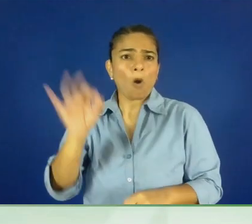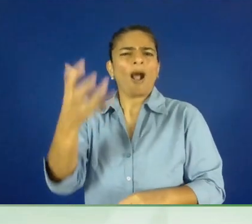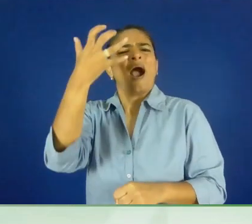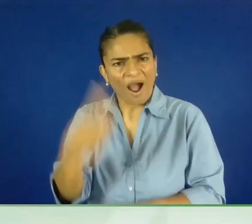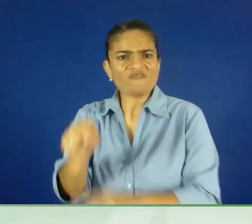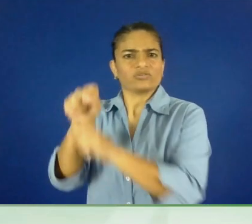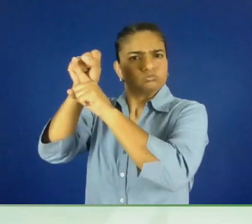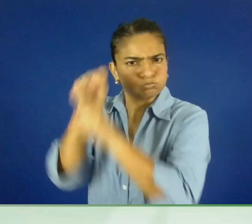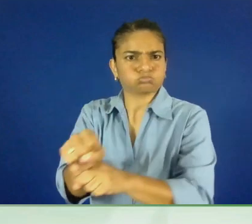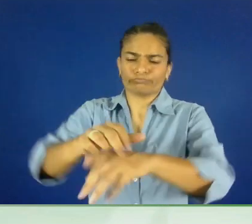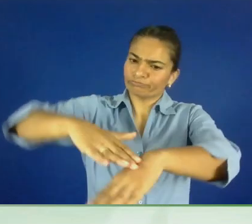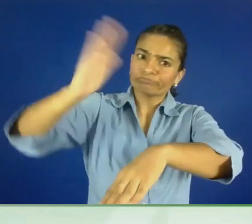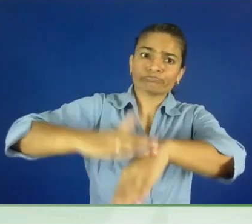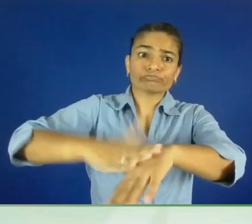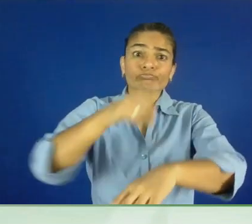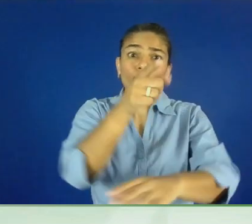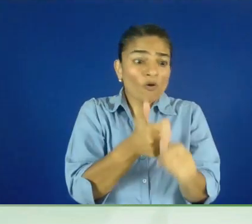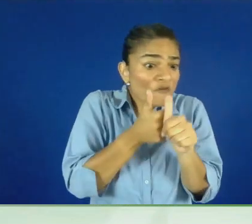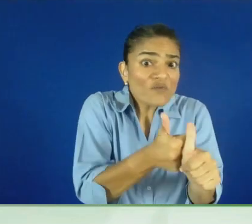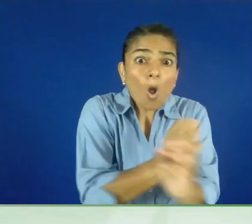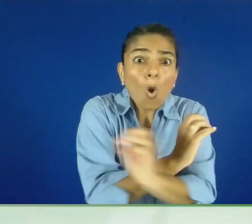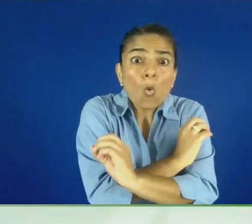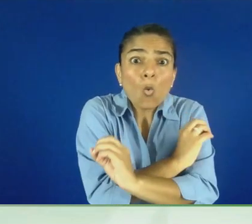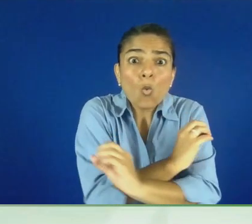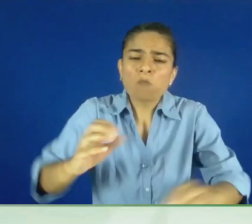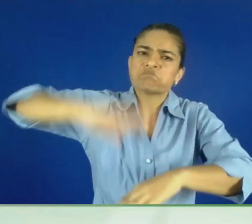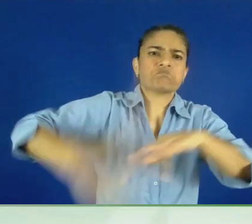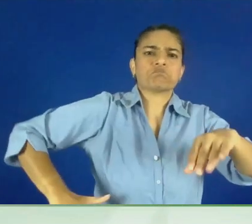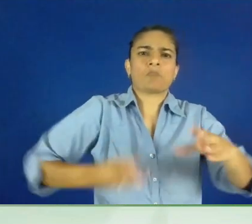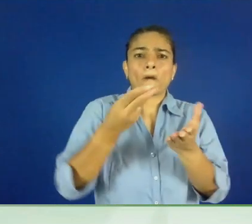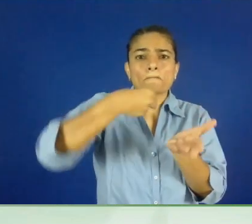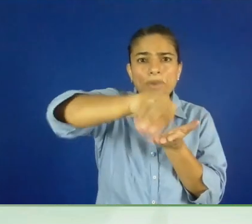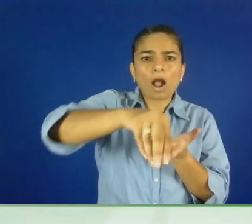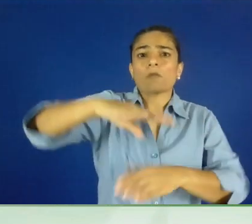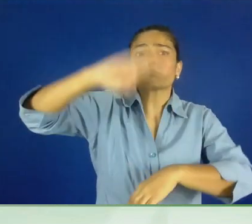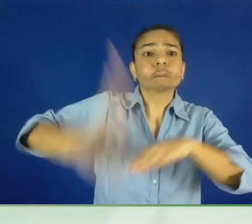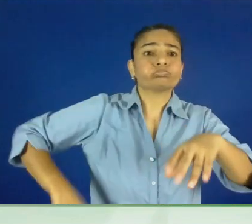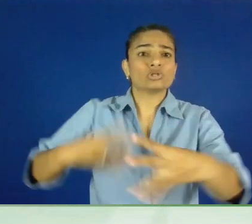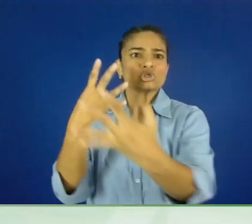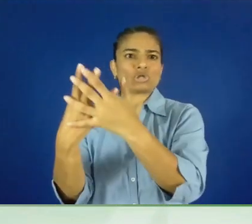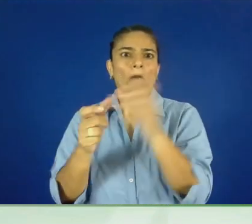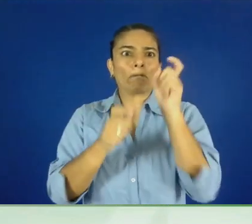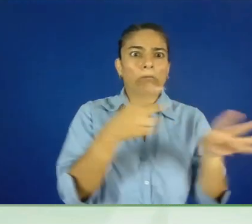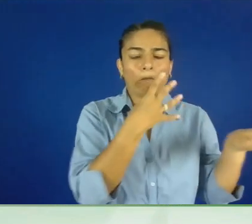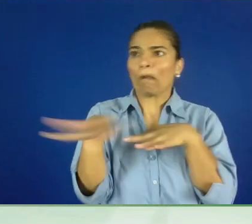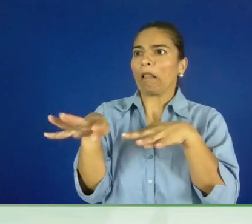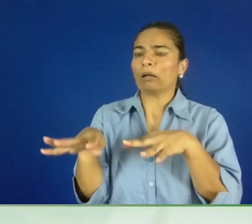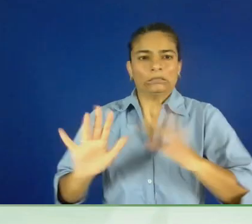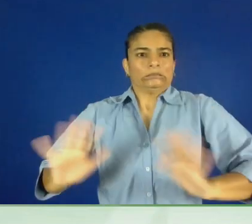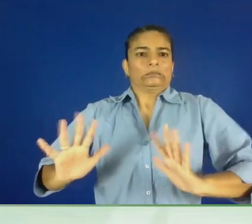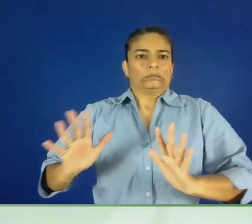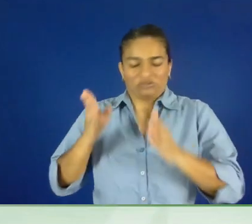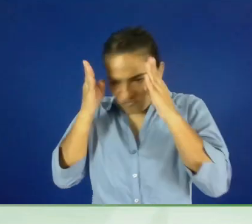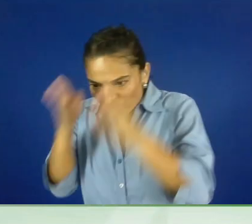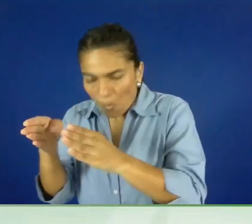this collaboration can do, is actually have a focus on legislators to try to come up with this smoke test of disability. you have to